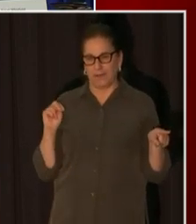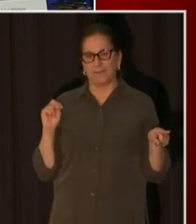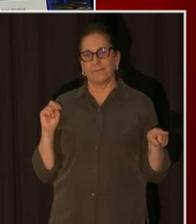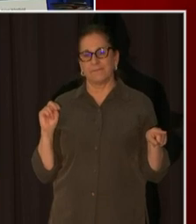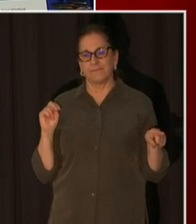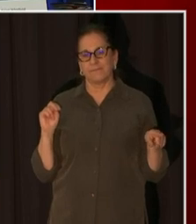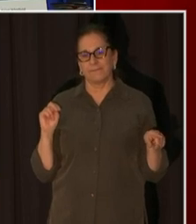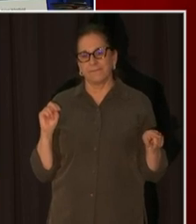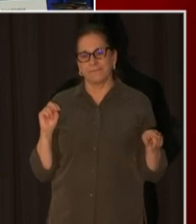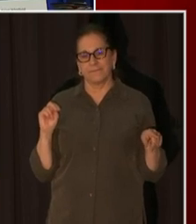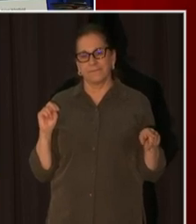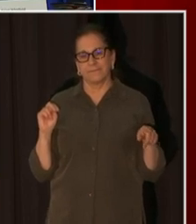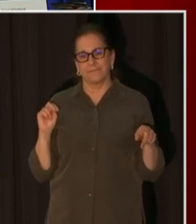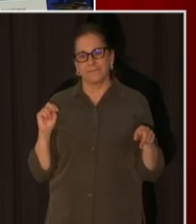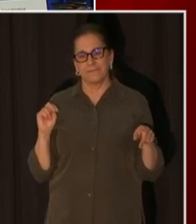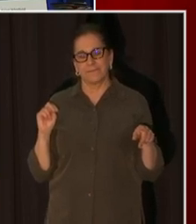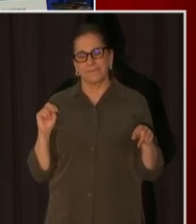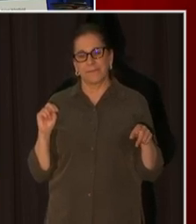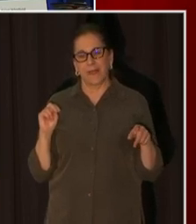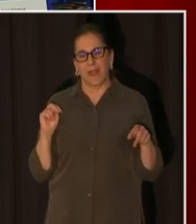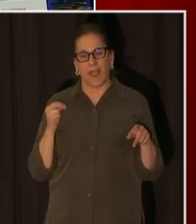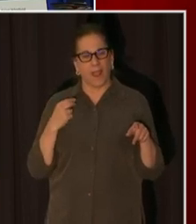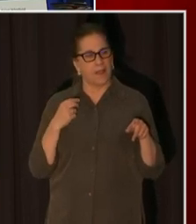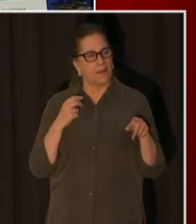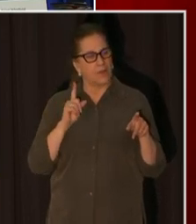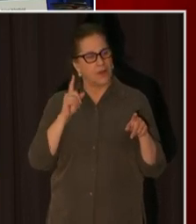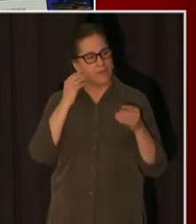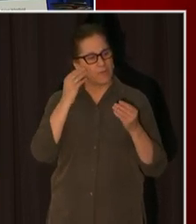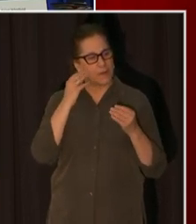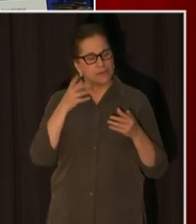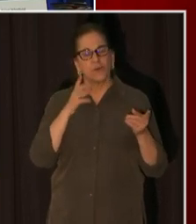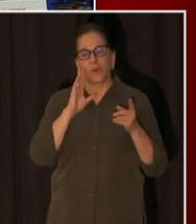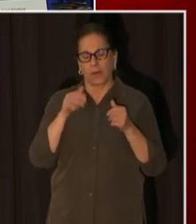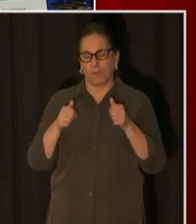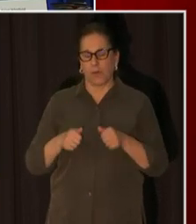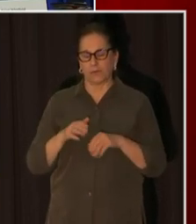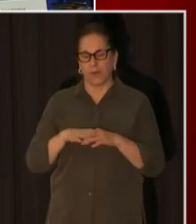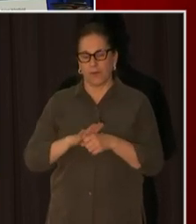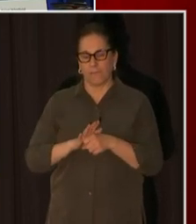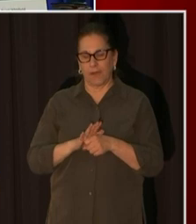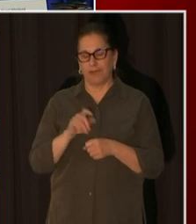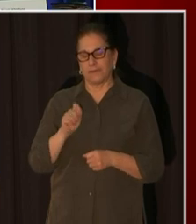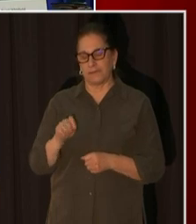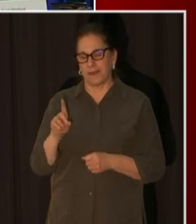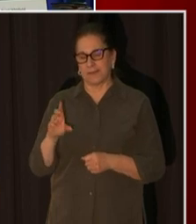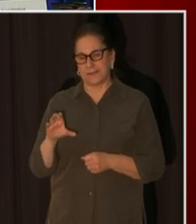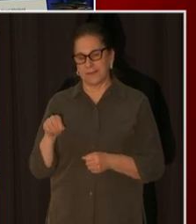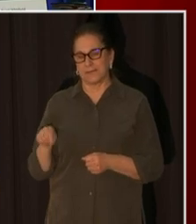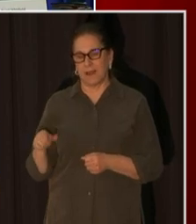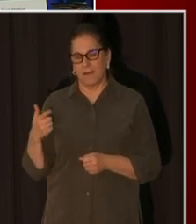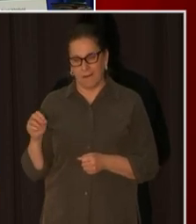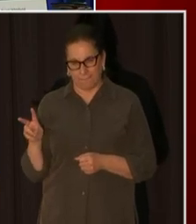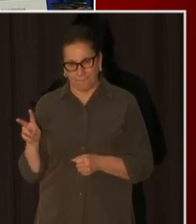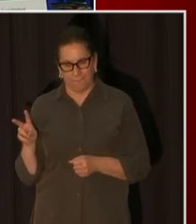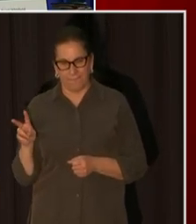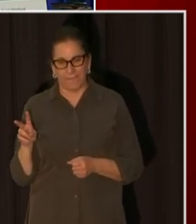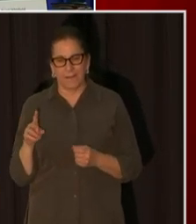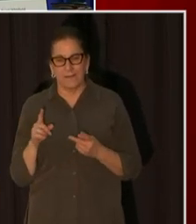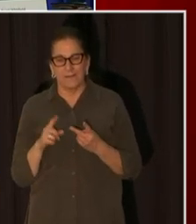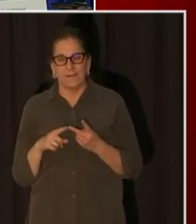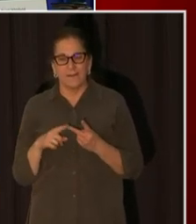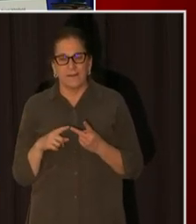lease and having these conversations with your lenders, because we know that we have to be having these conversations and we don't always know how. Yeah.